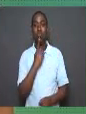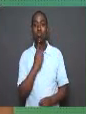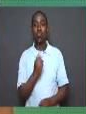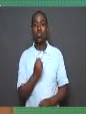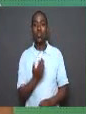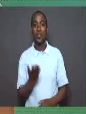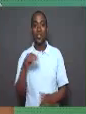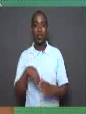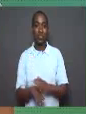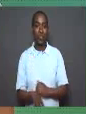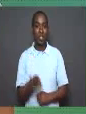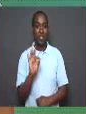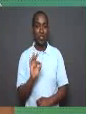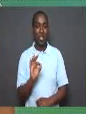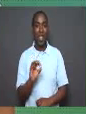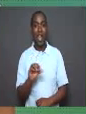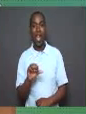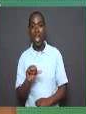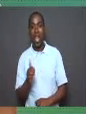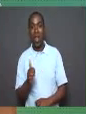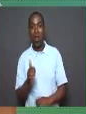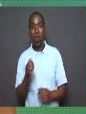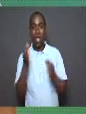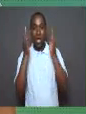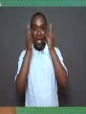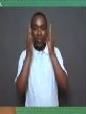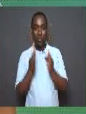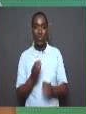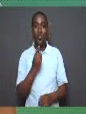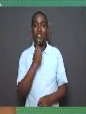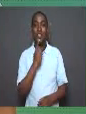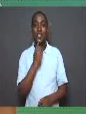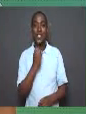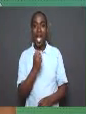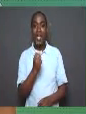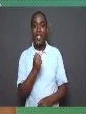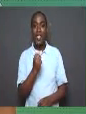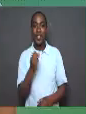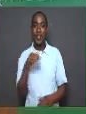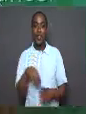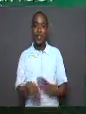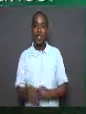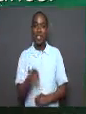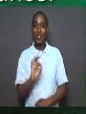present and one that determines if starch is present.